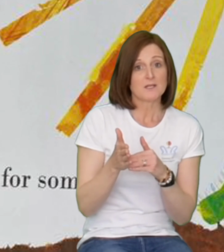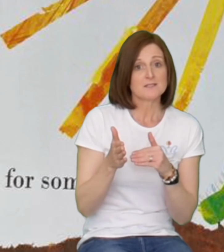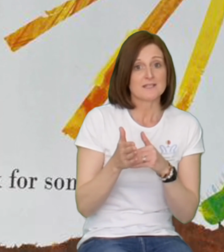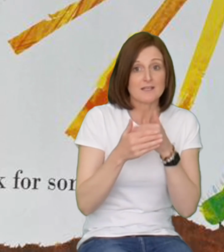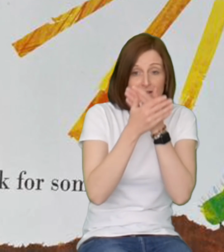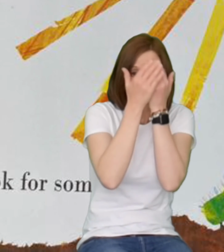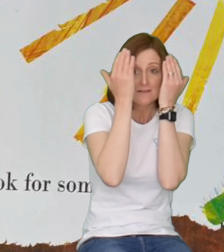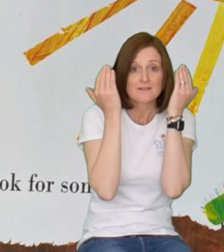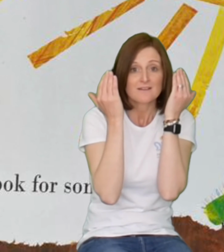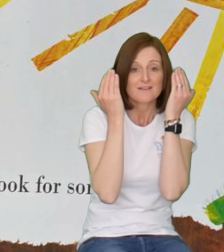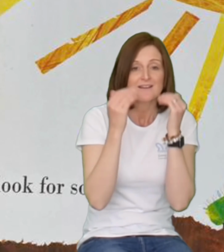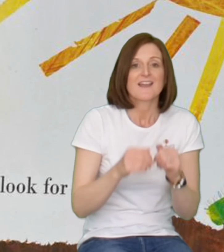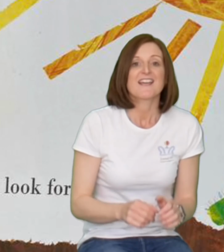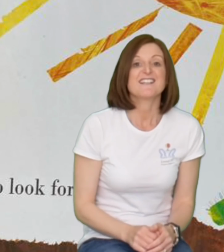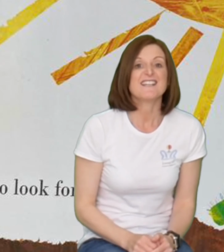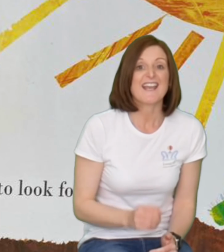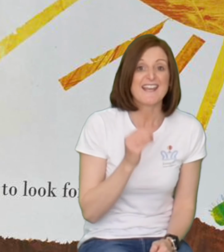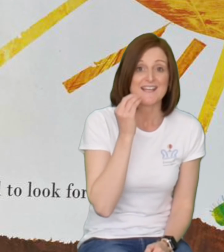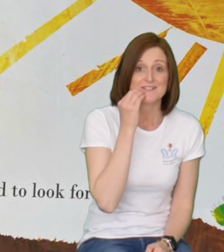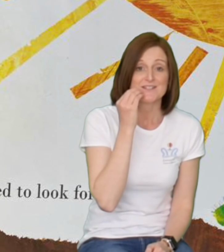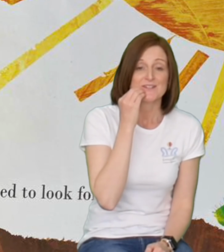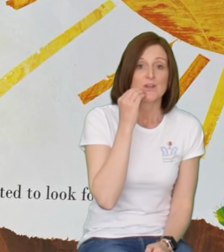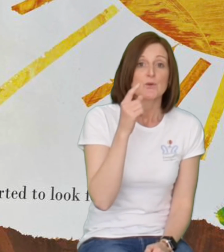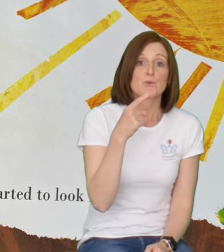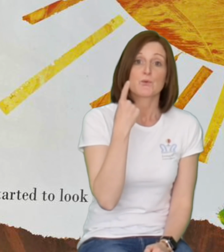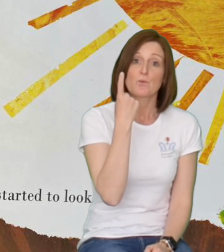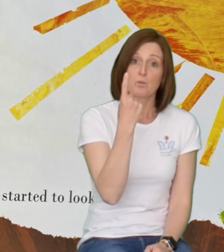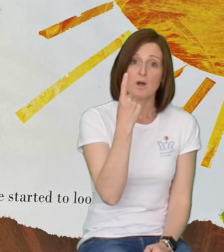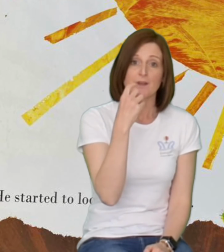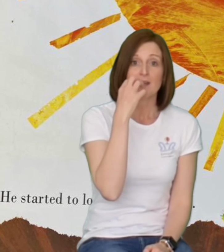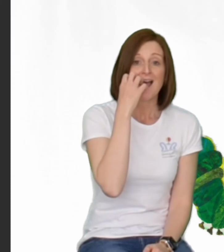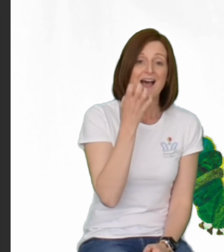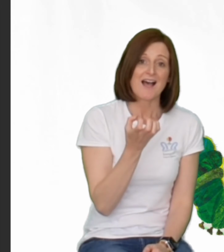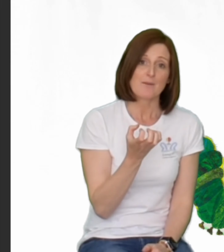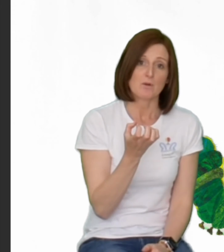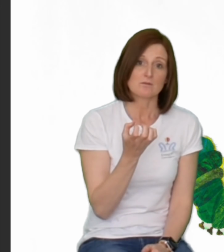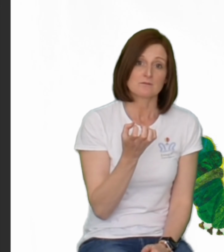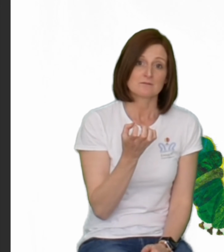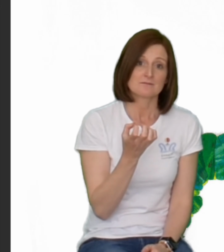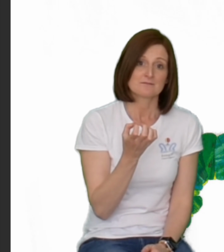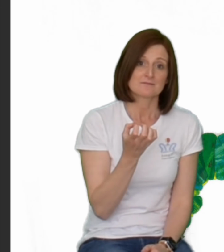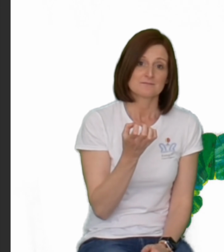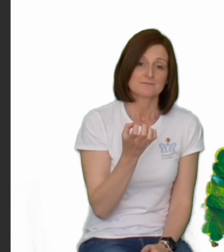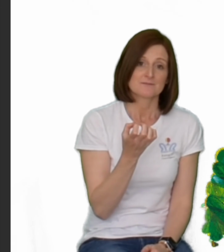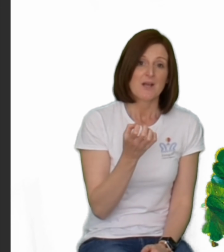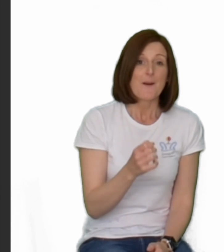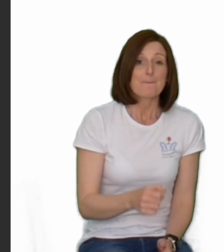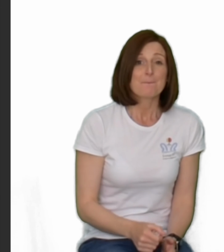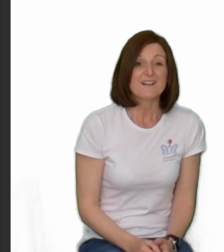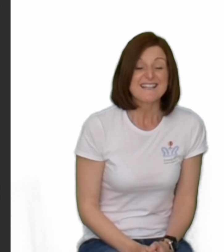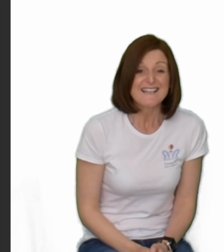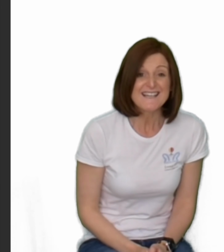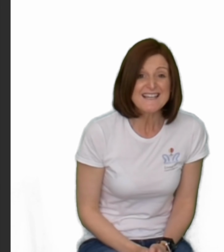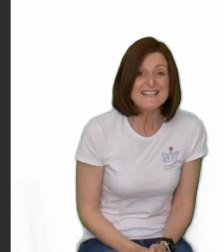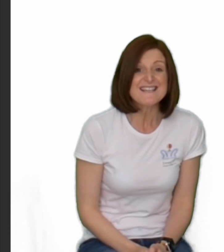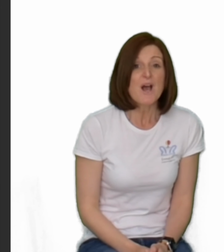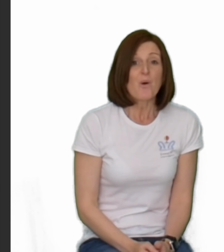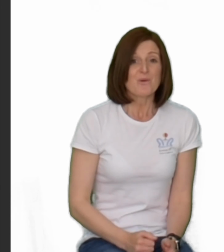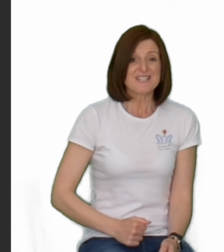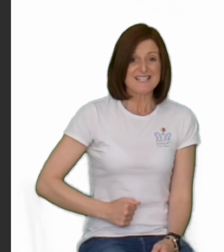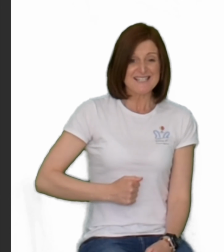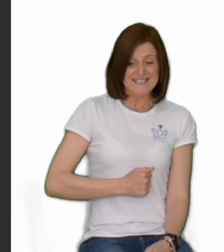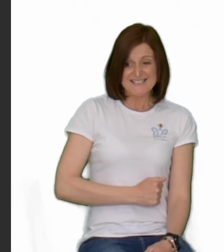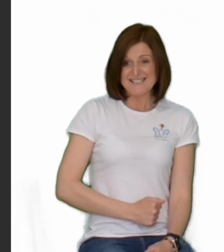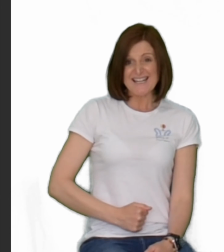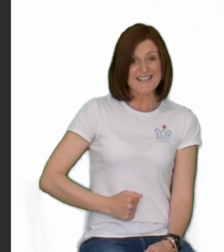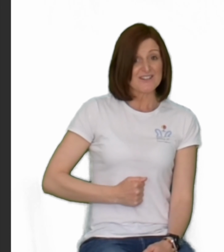On Monday, he ate through one apple, but he